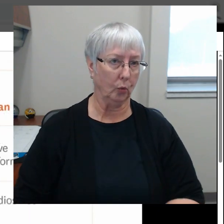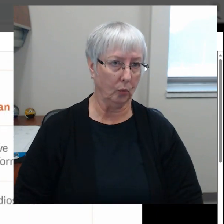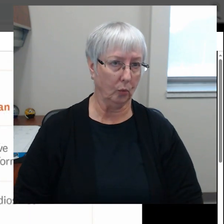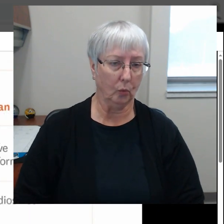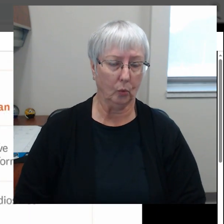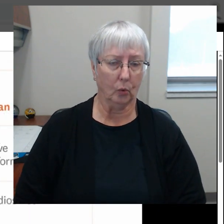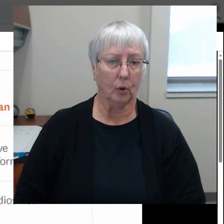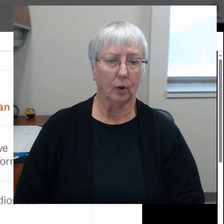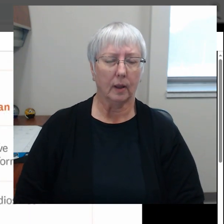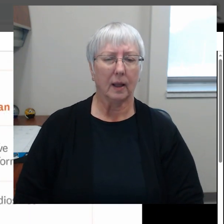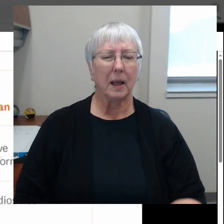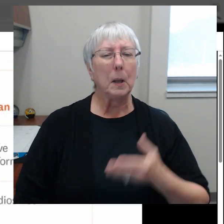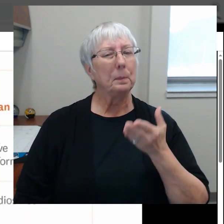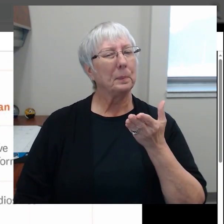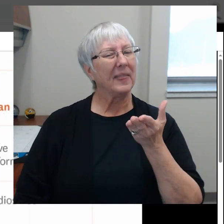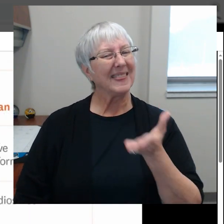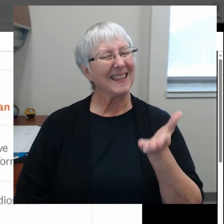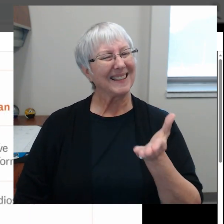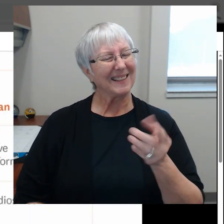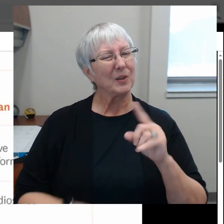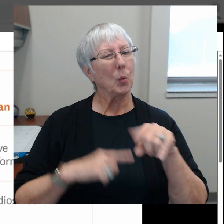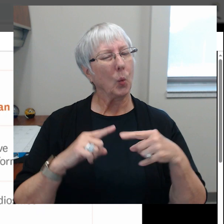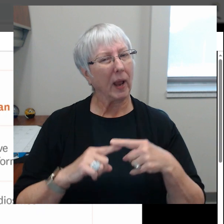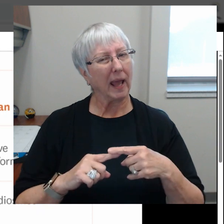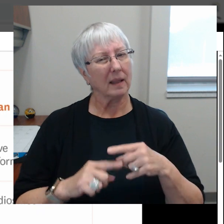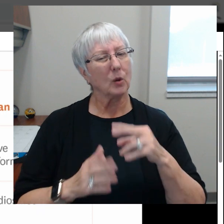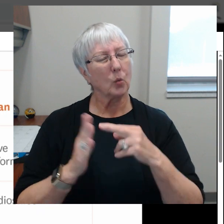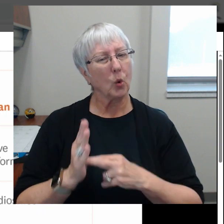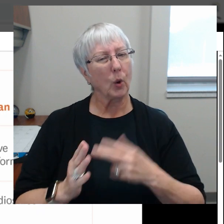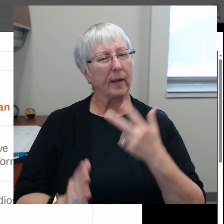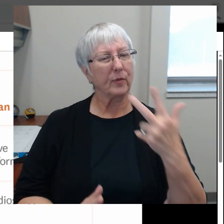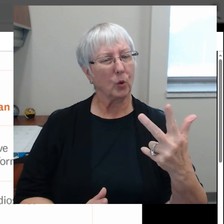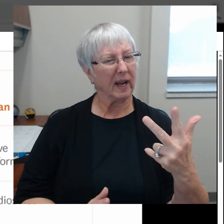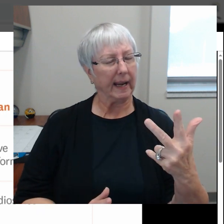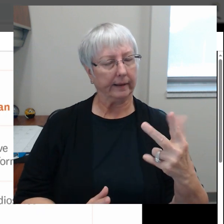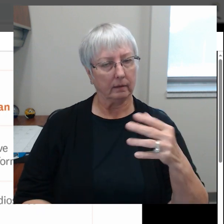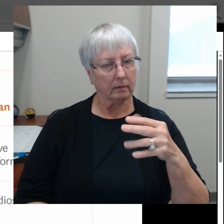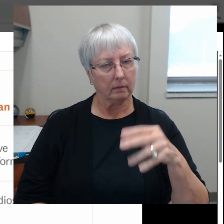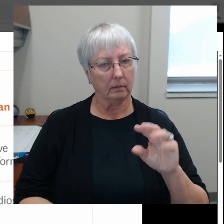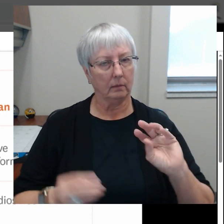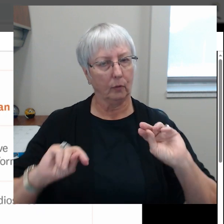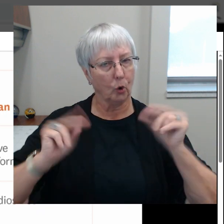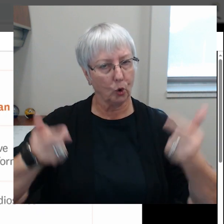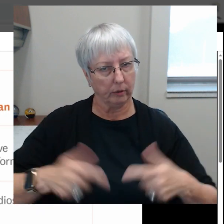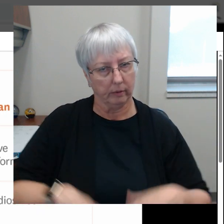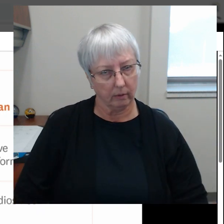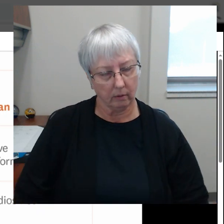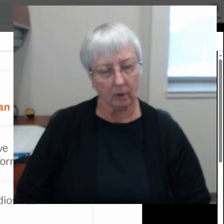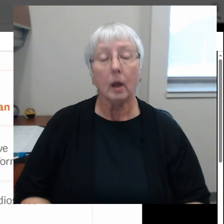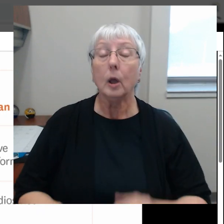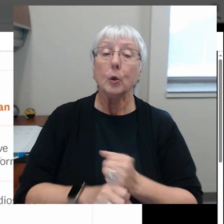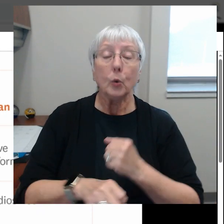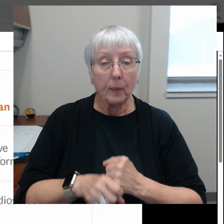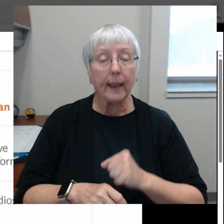Here is the part when the rule of thirds falls apart. A designer does all the hard work, creating the guides,